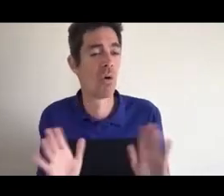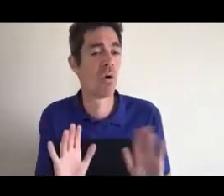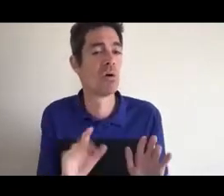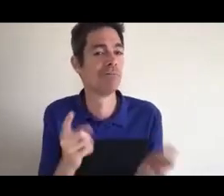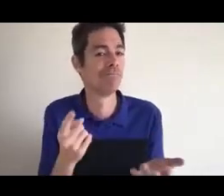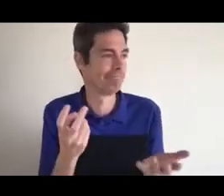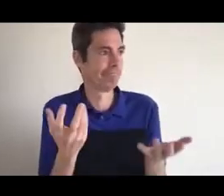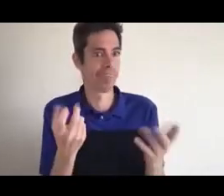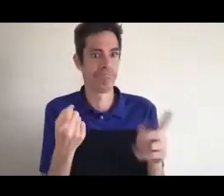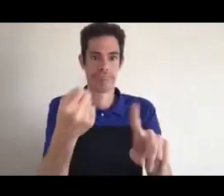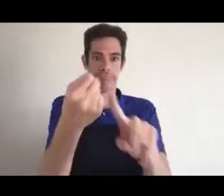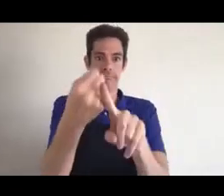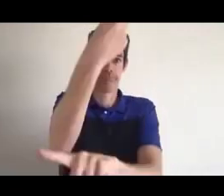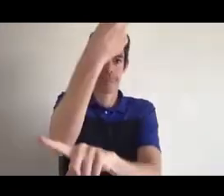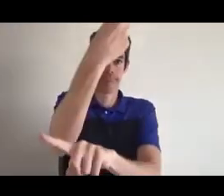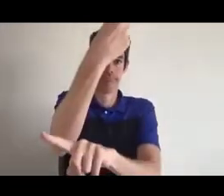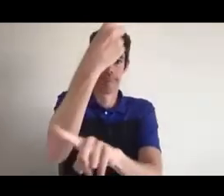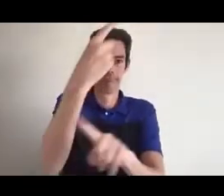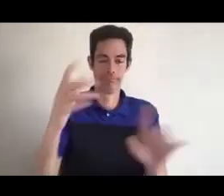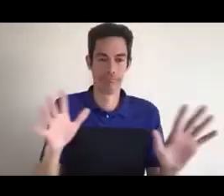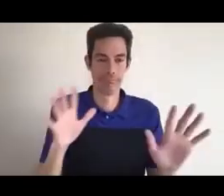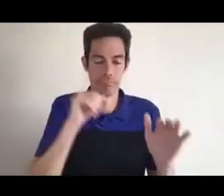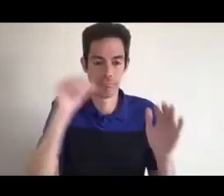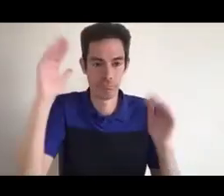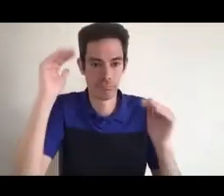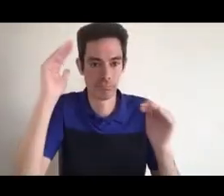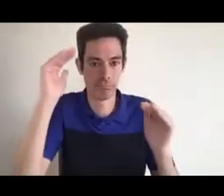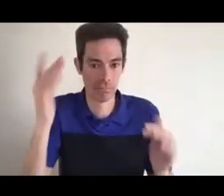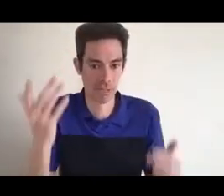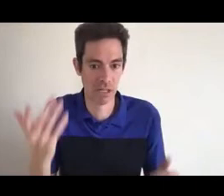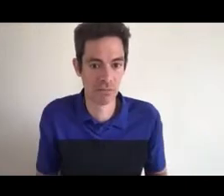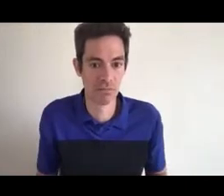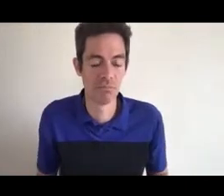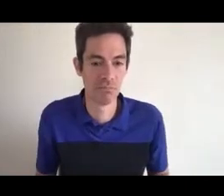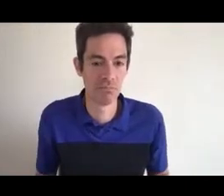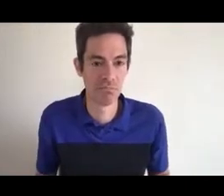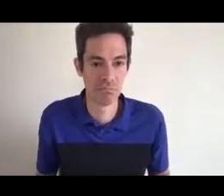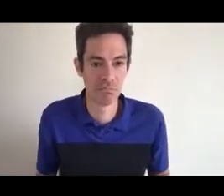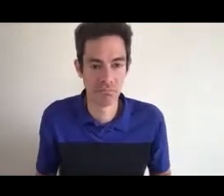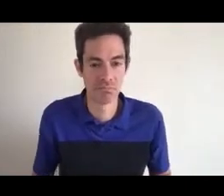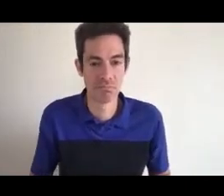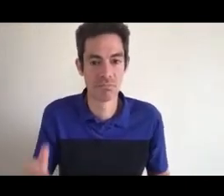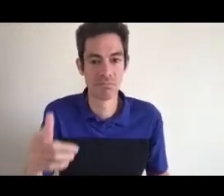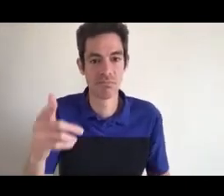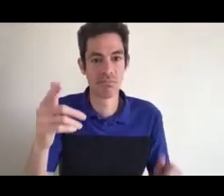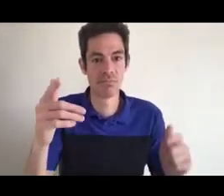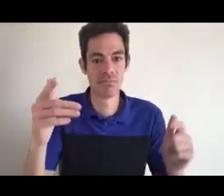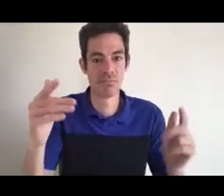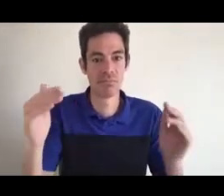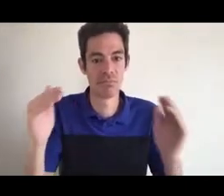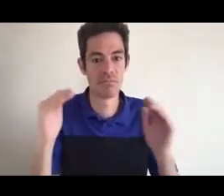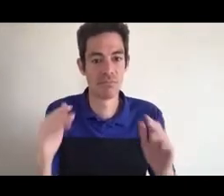doesn't actually mean wrong in this case. It just means like this was unexpected.